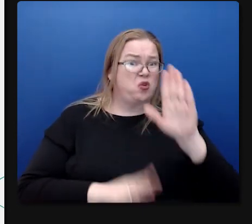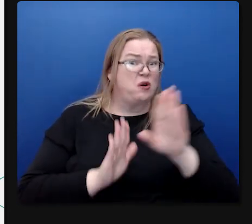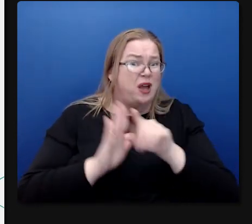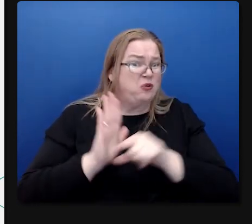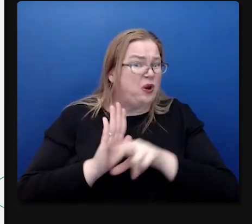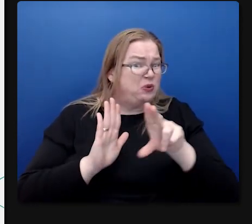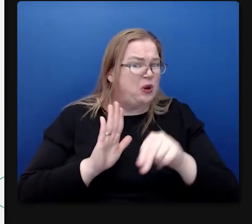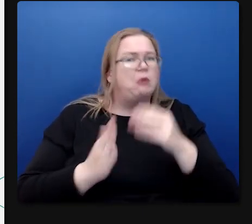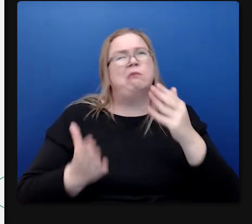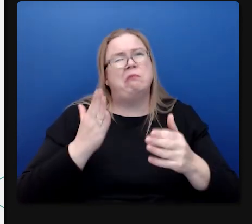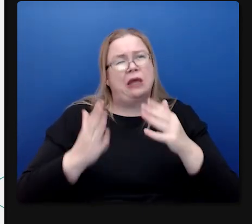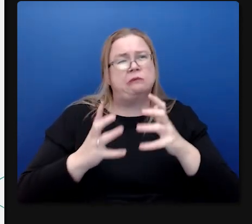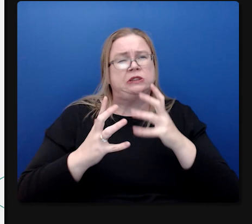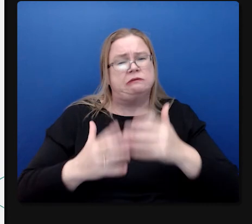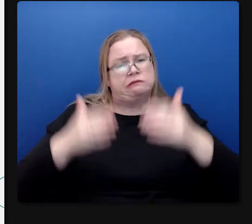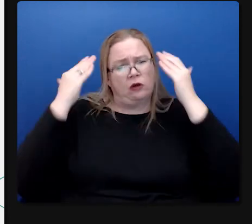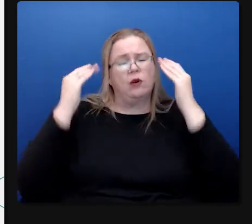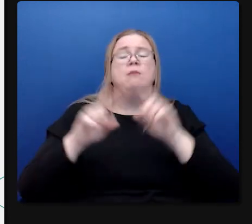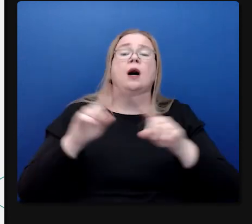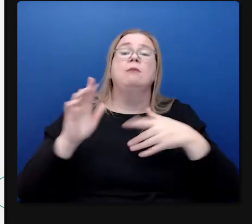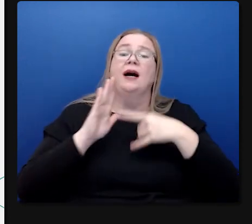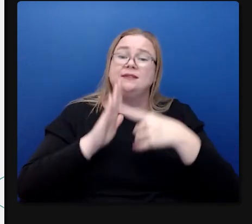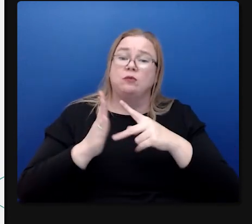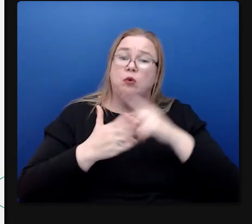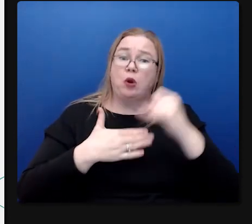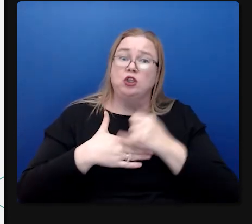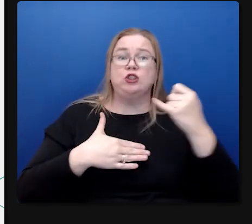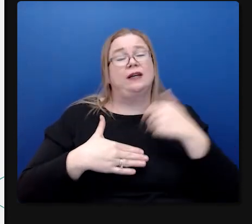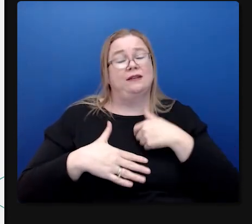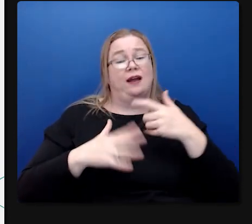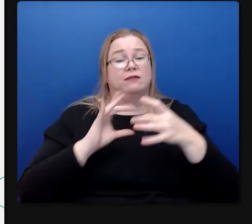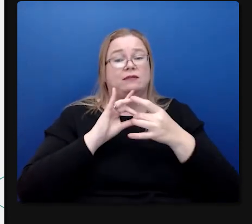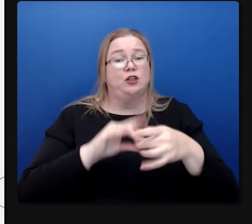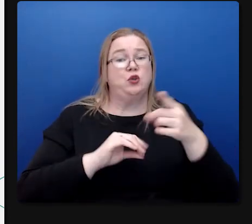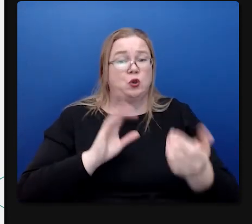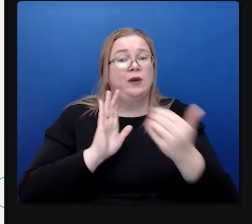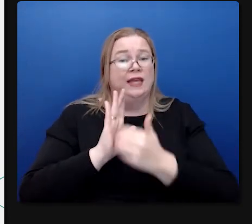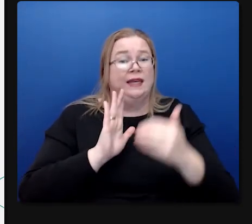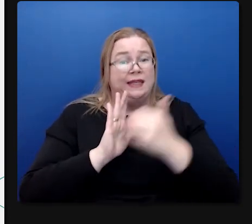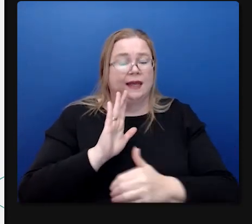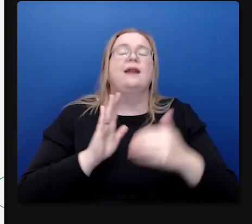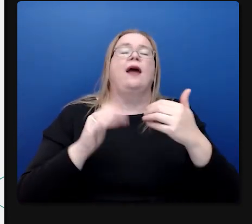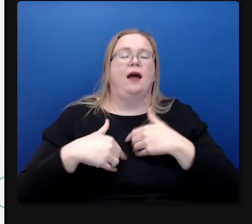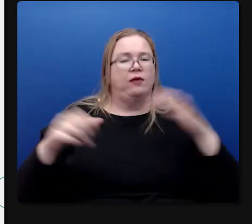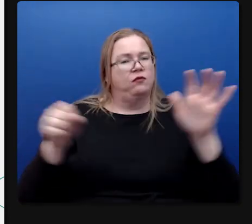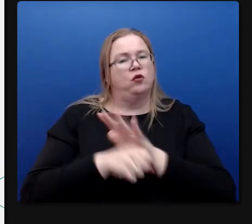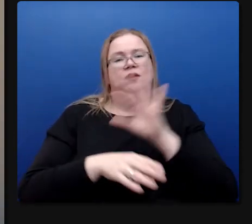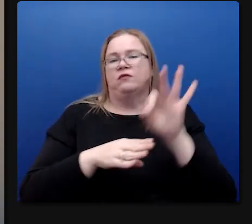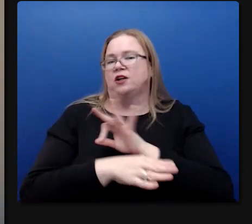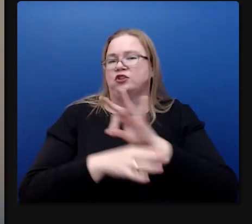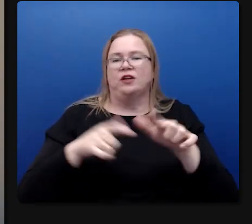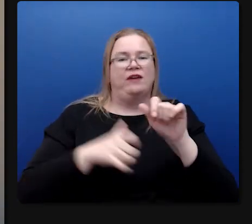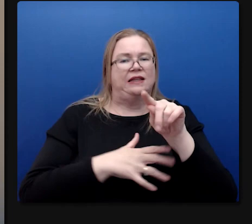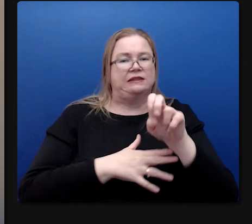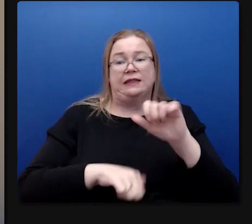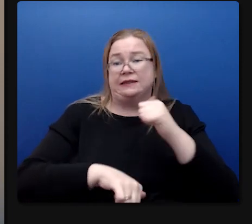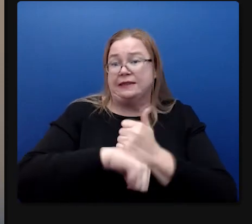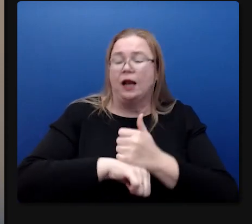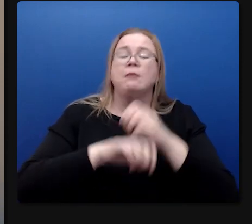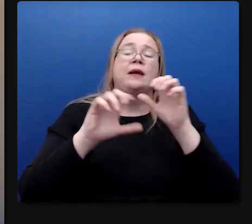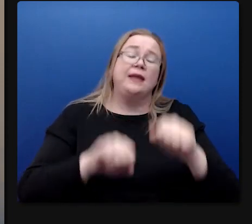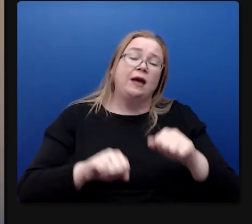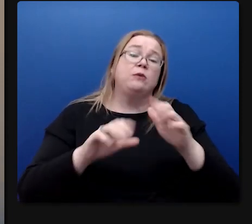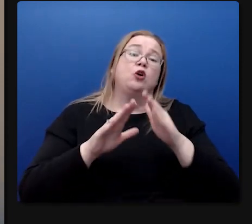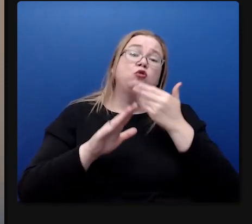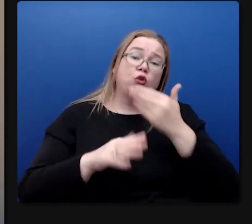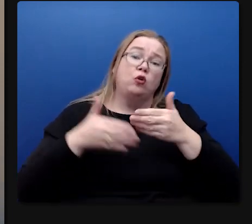your background, it may be a bit much. But my sample project, which I've been linking you to again and again, has a fully functioning Fastlane setup. So that can